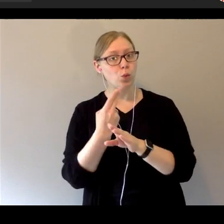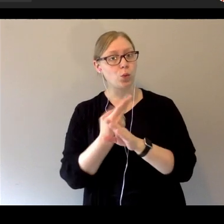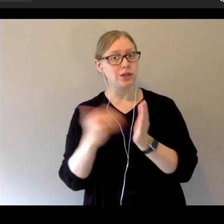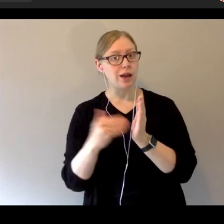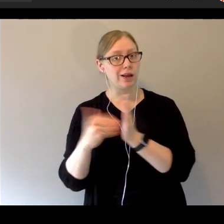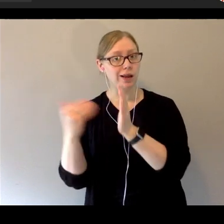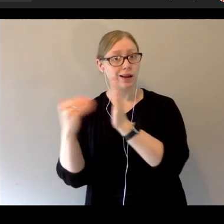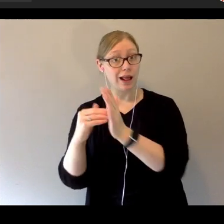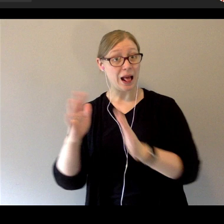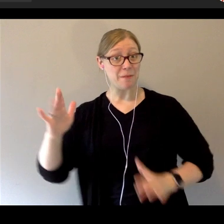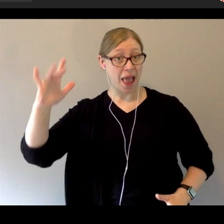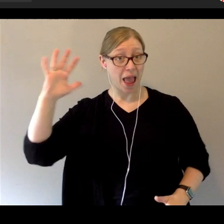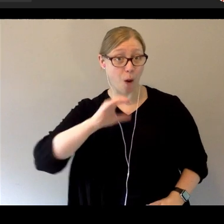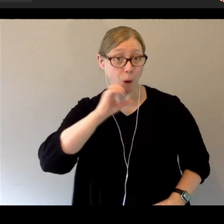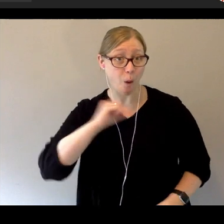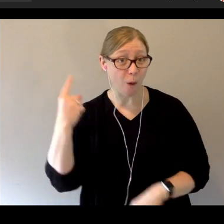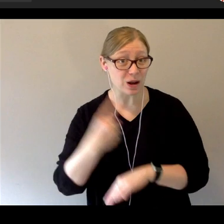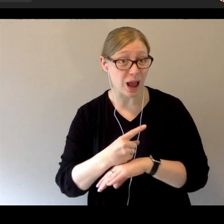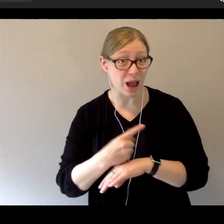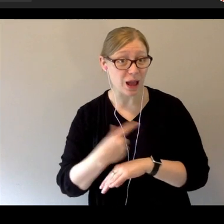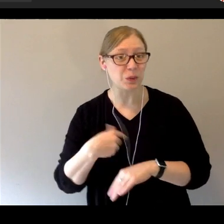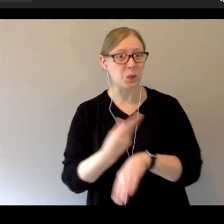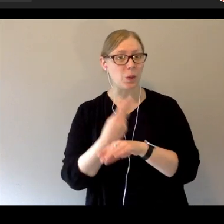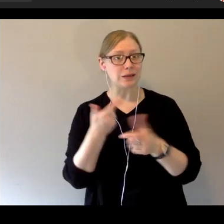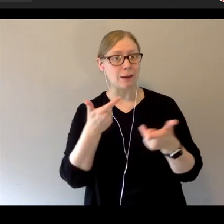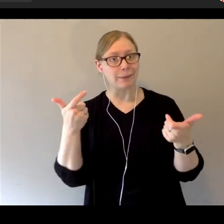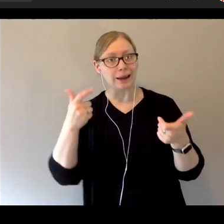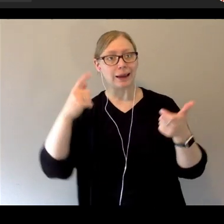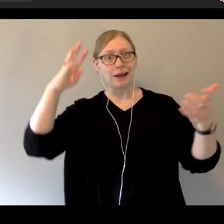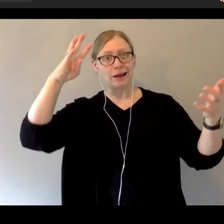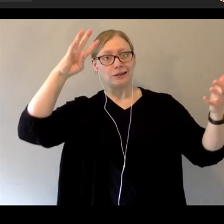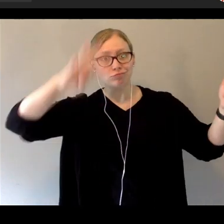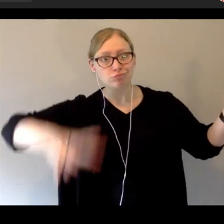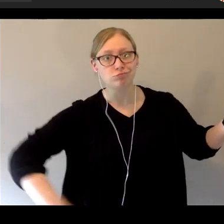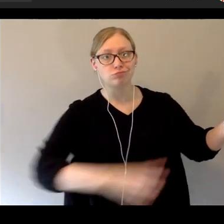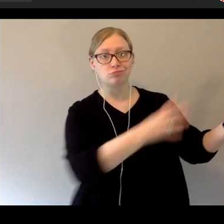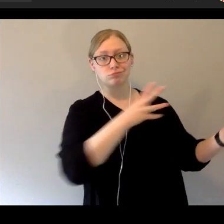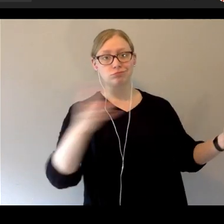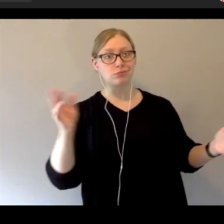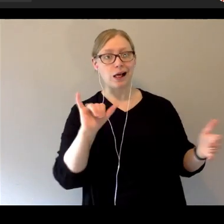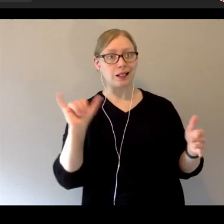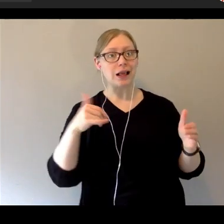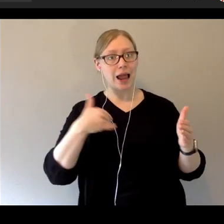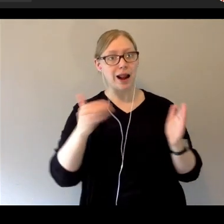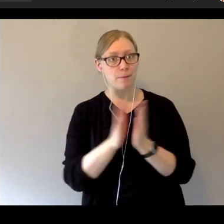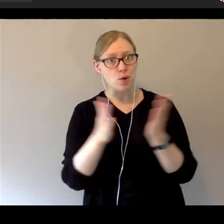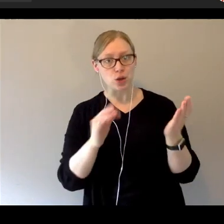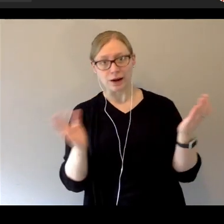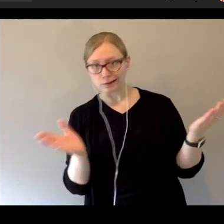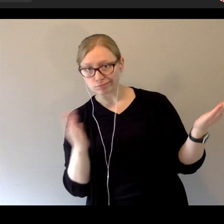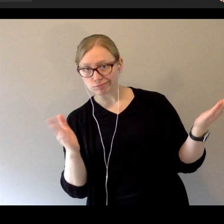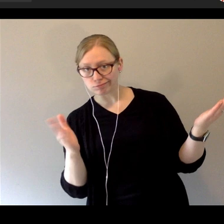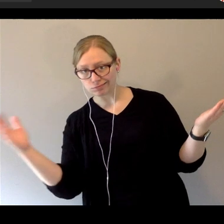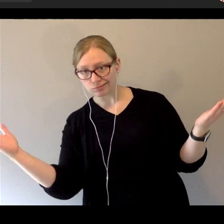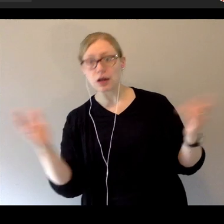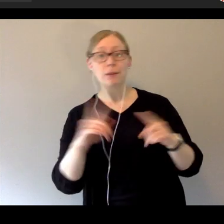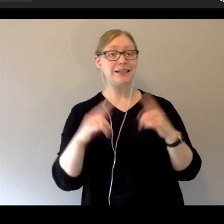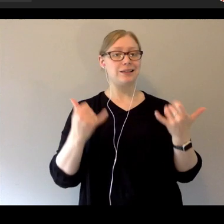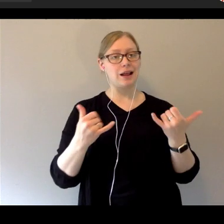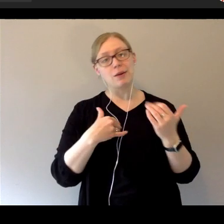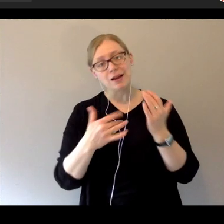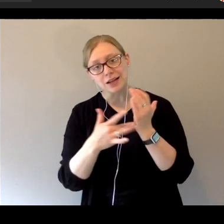big table that, we had like a book of sine, cosine, and tangent that we'd look up. But today we have our technology and our